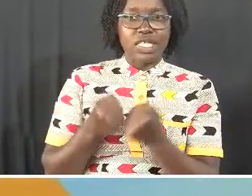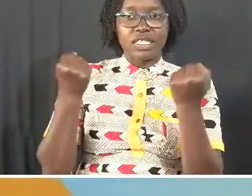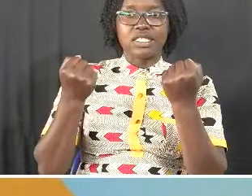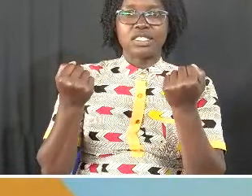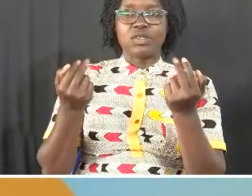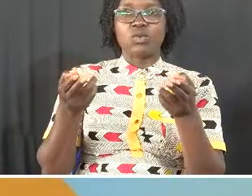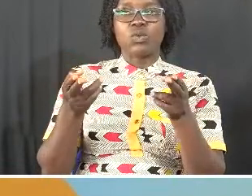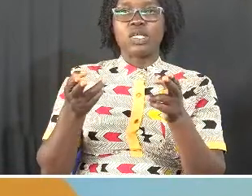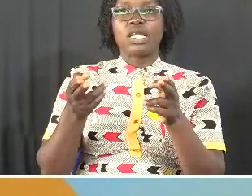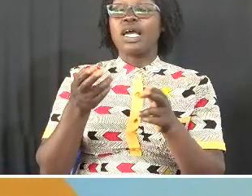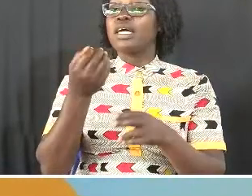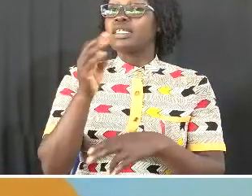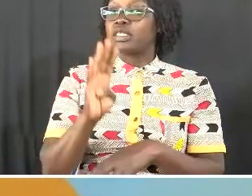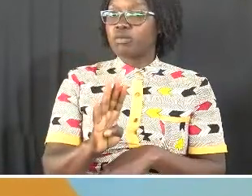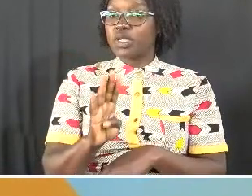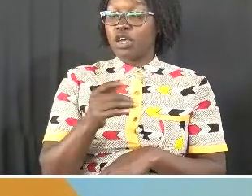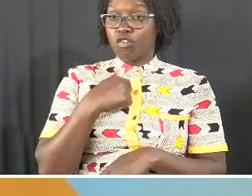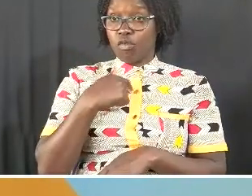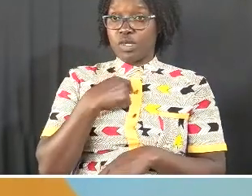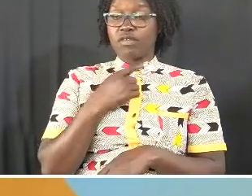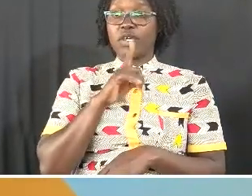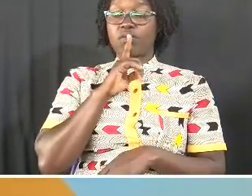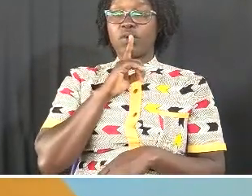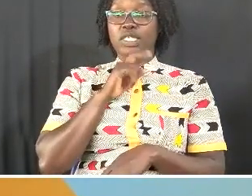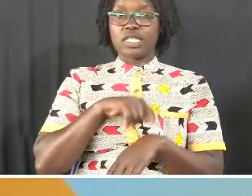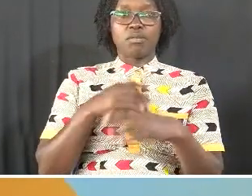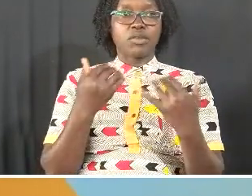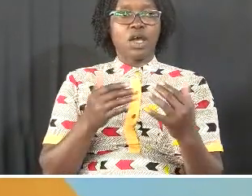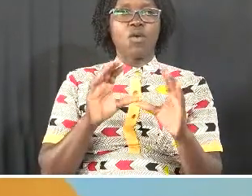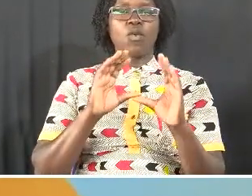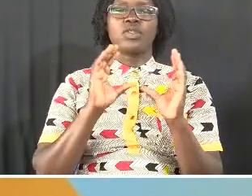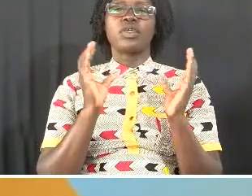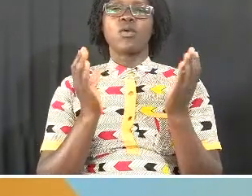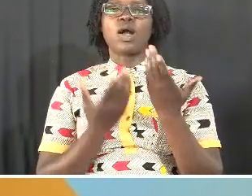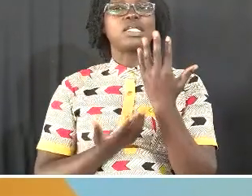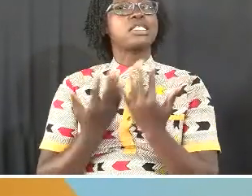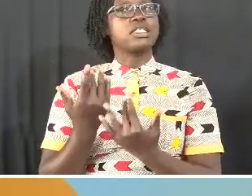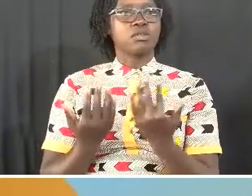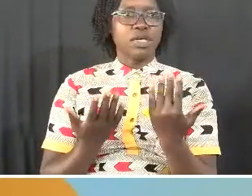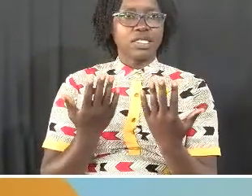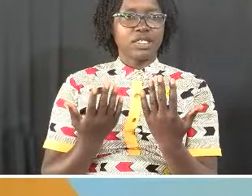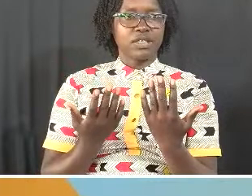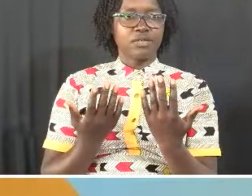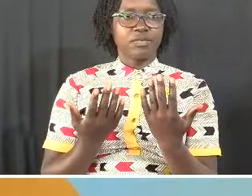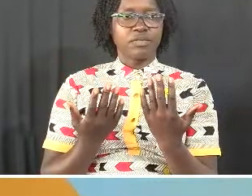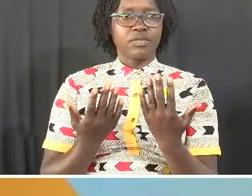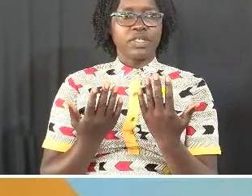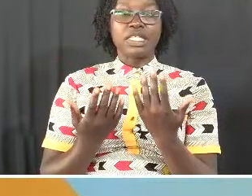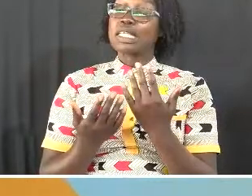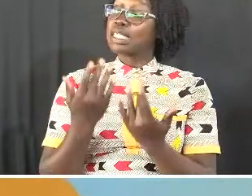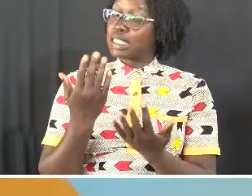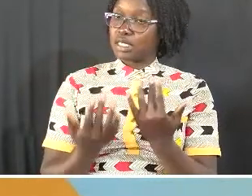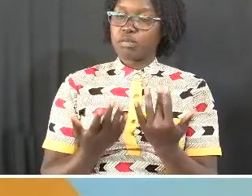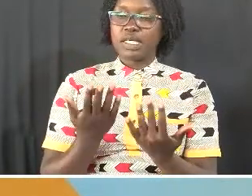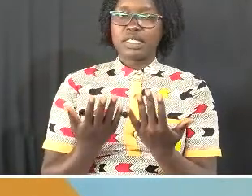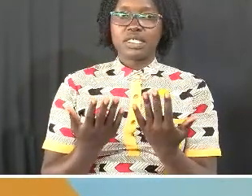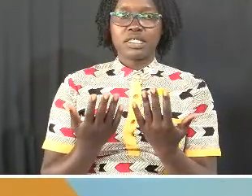for me if I keep quiet at this time when this world is burning, literally burning.